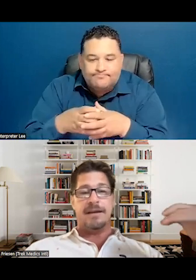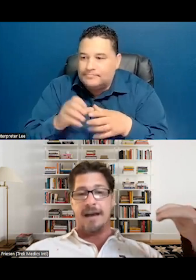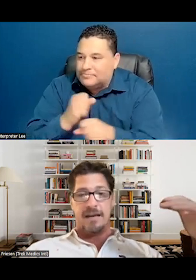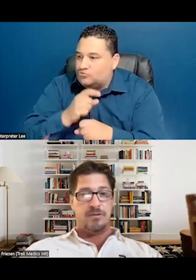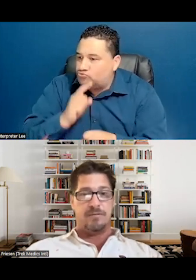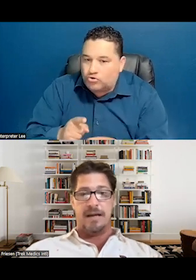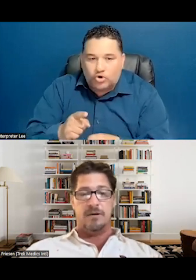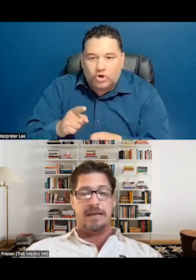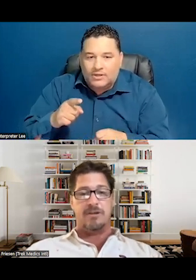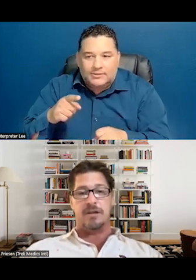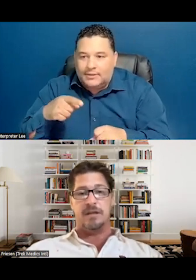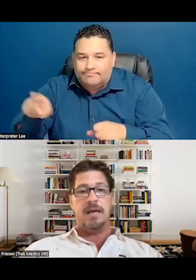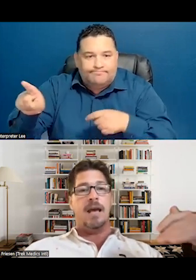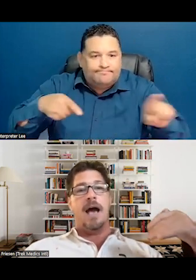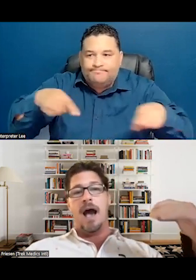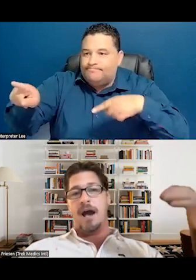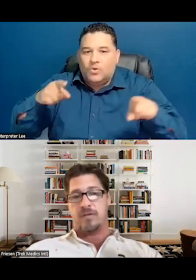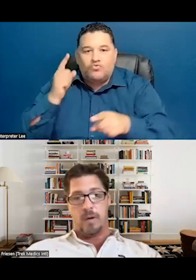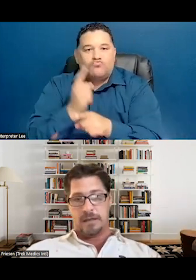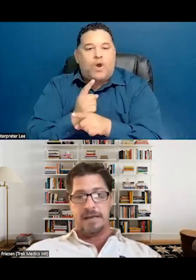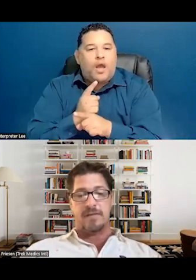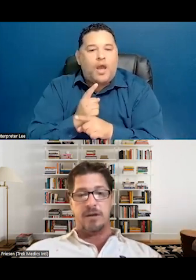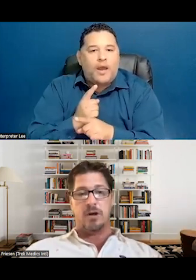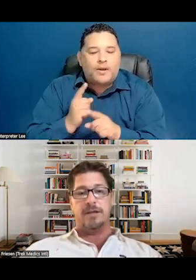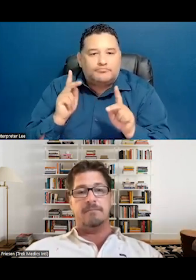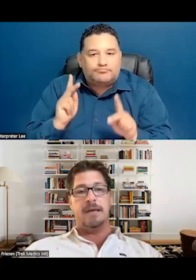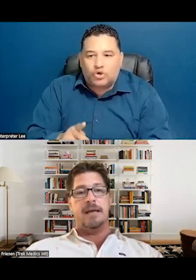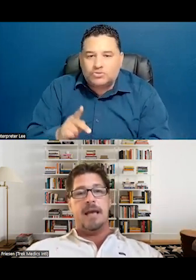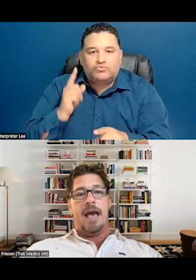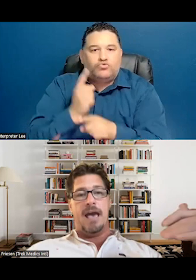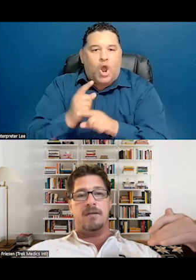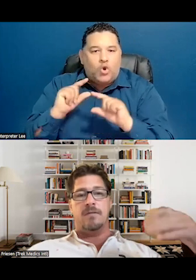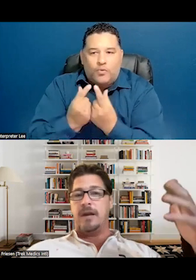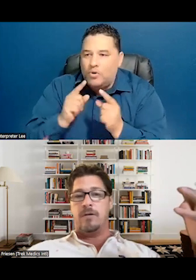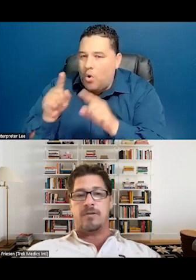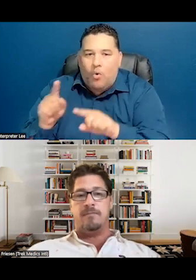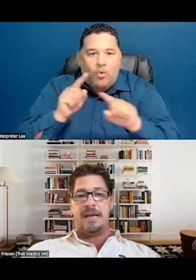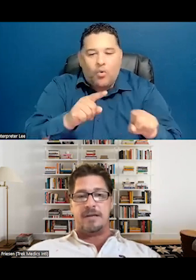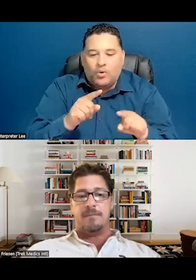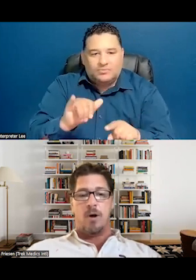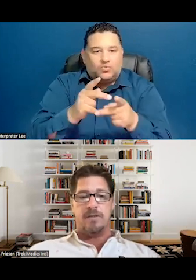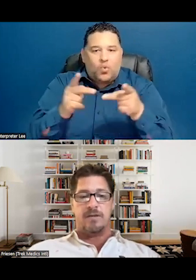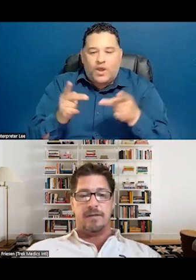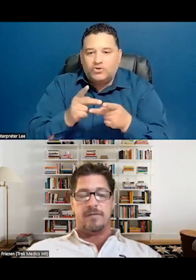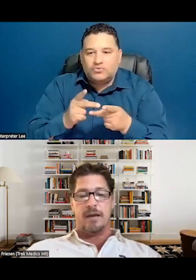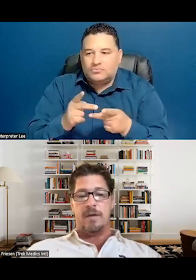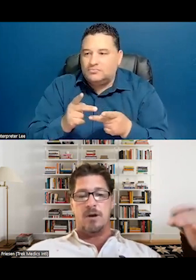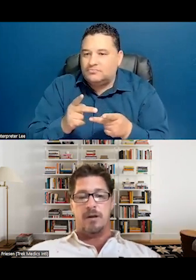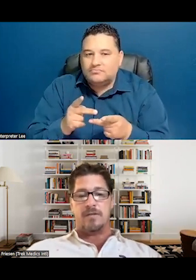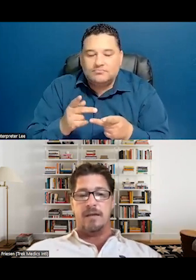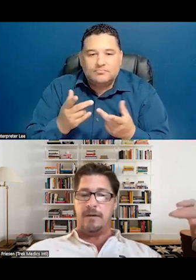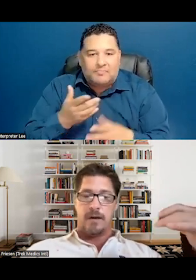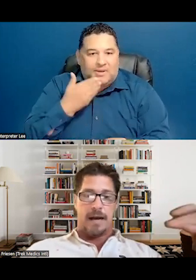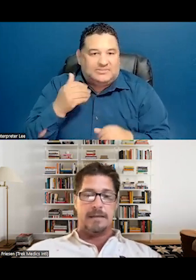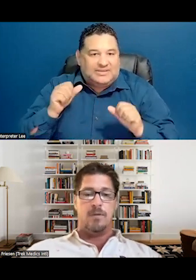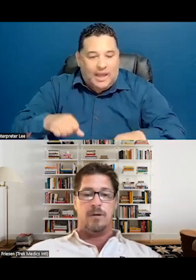responder got to the right location as quickly as they could. And there were some basic components to this that we